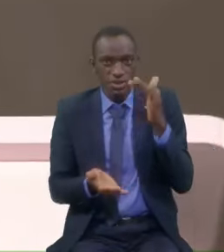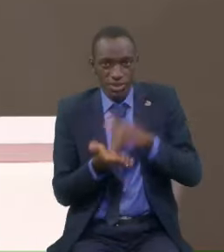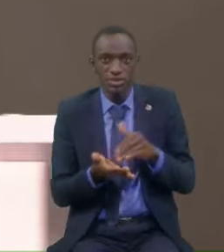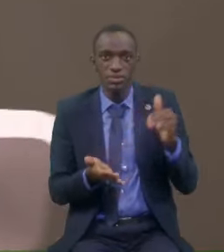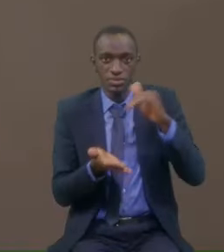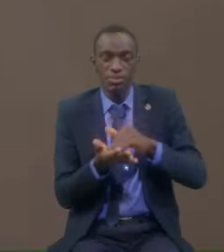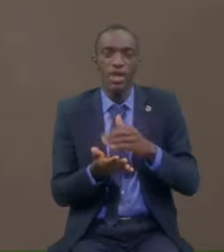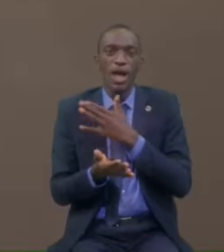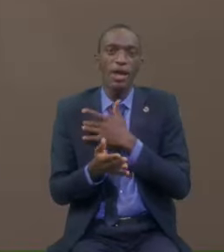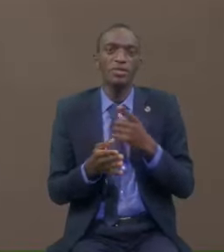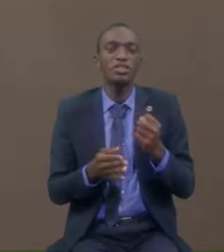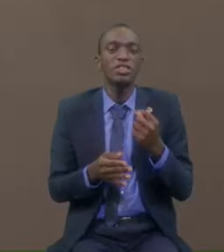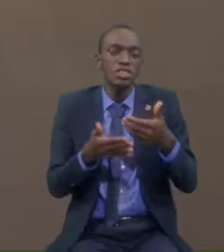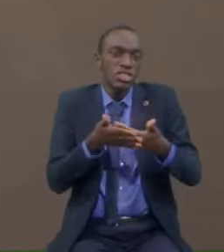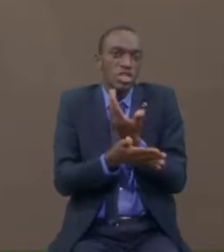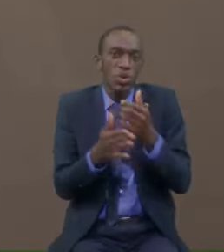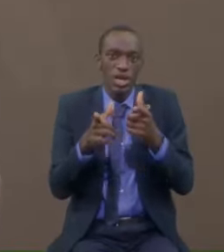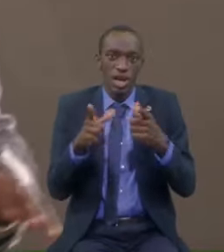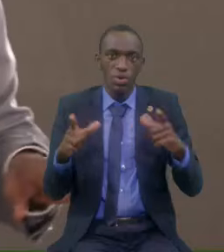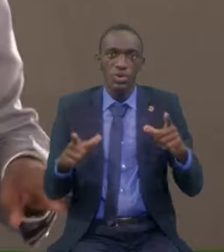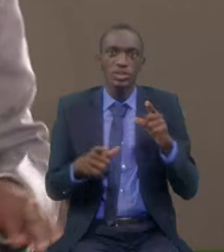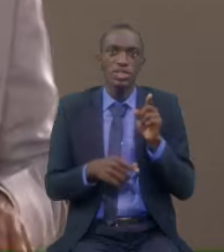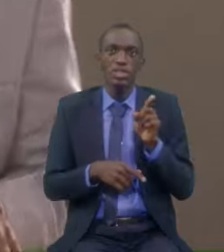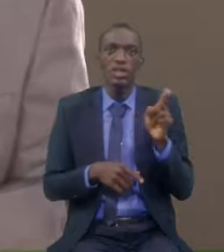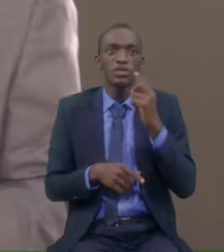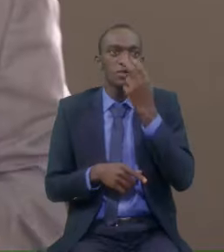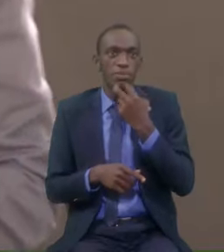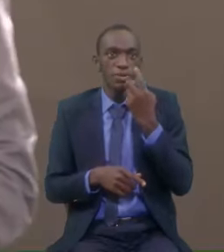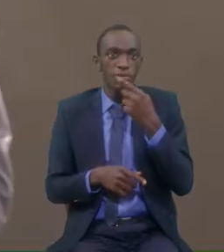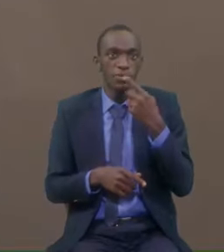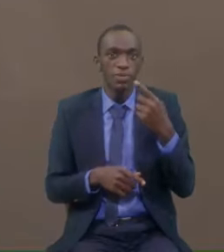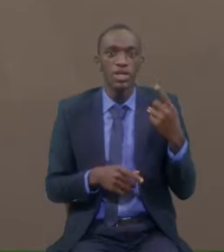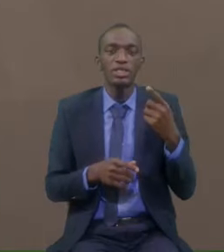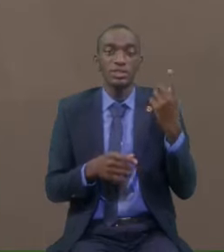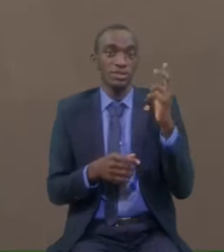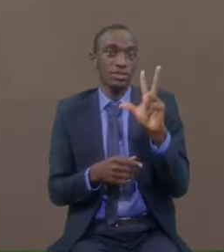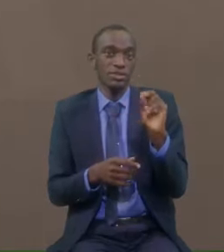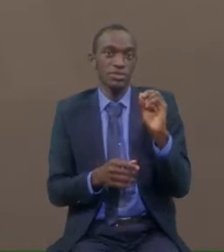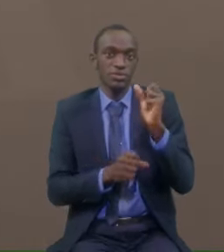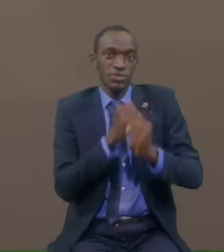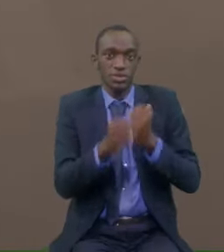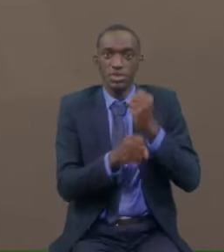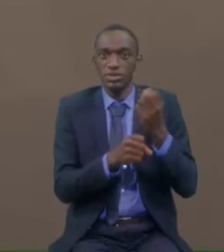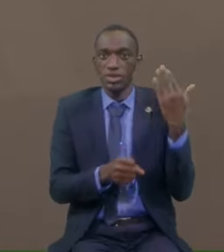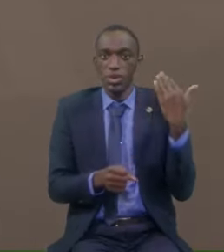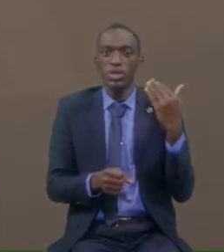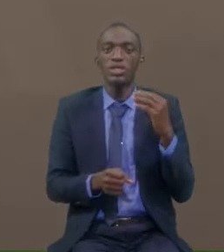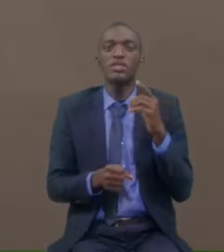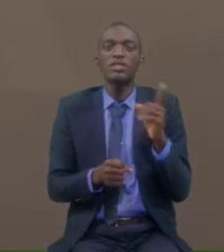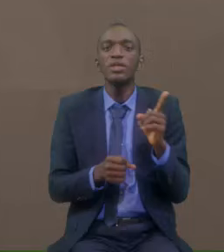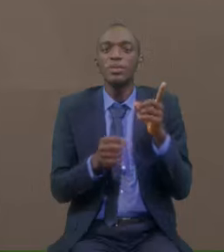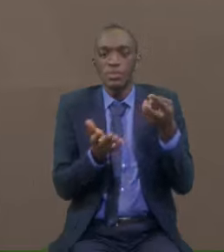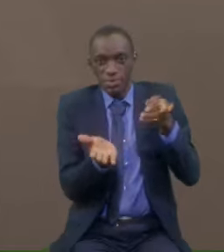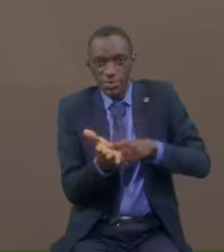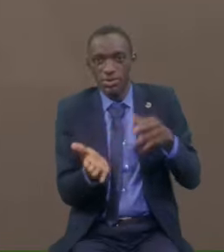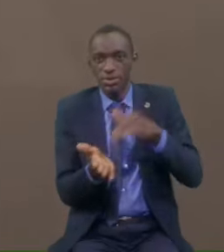language they spoke 30 years ago, they repeat that. I say, yes, I've heard you. Well, I'm